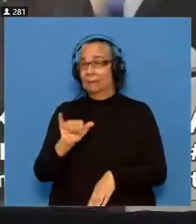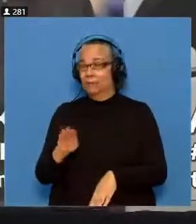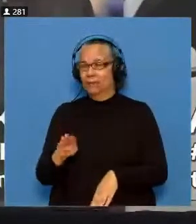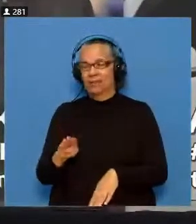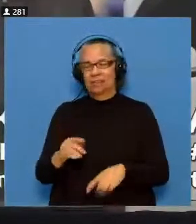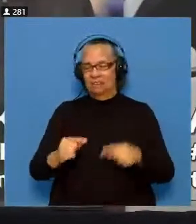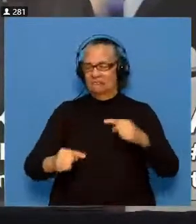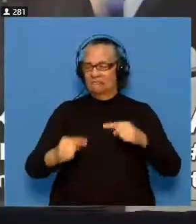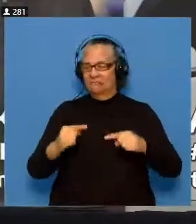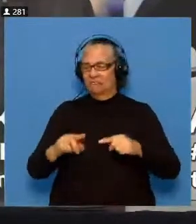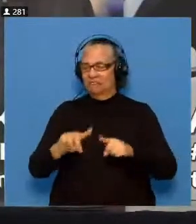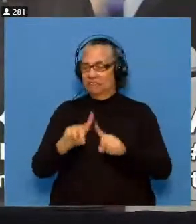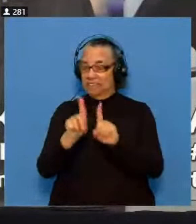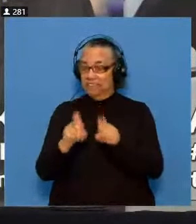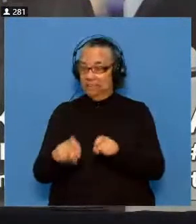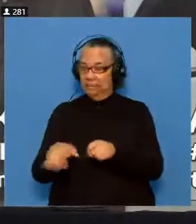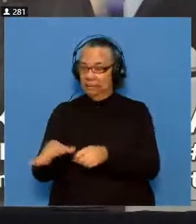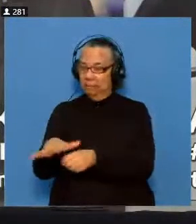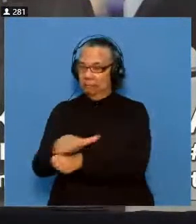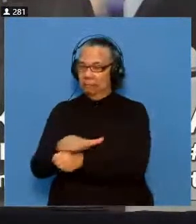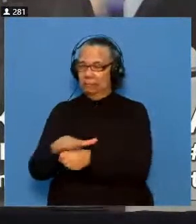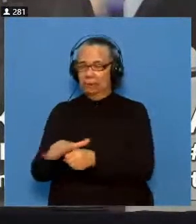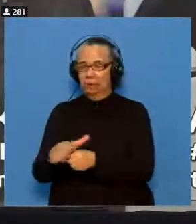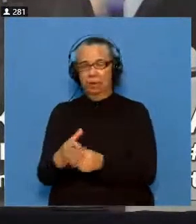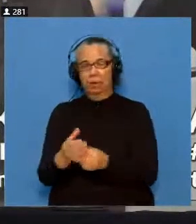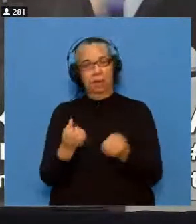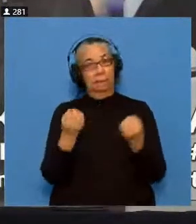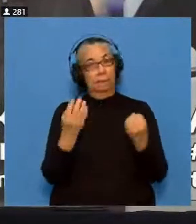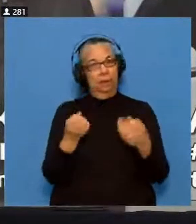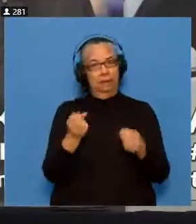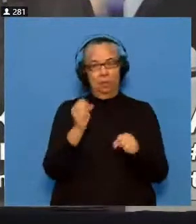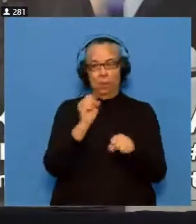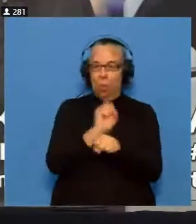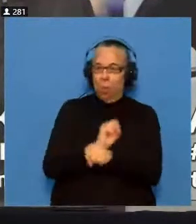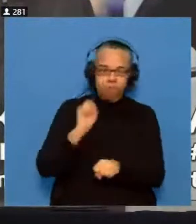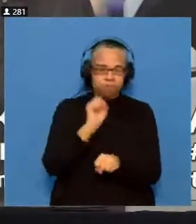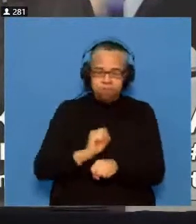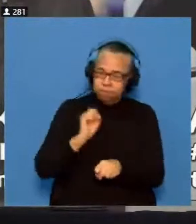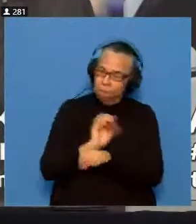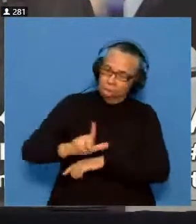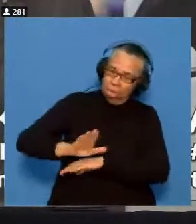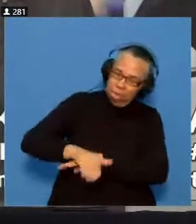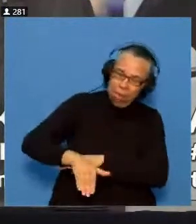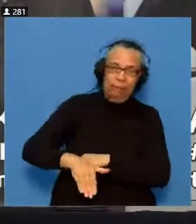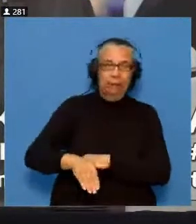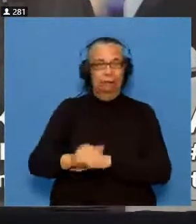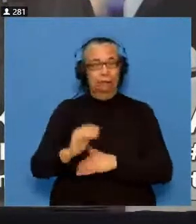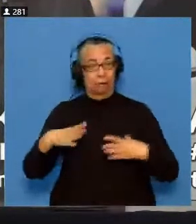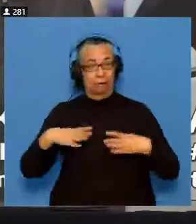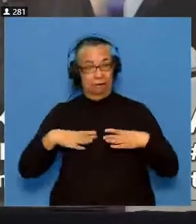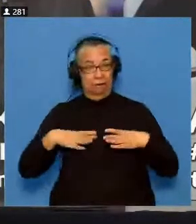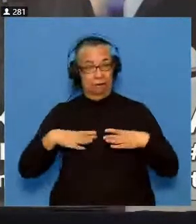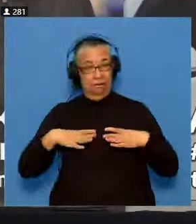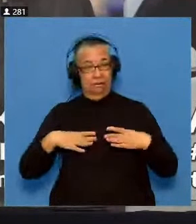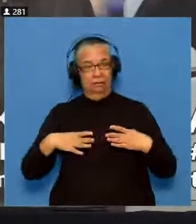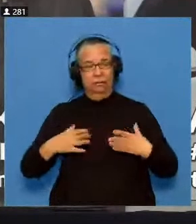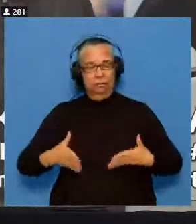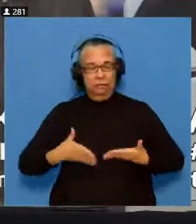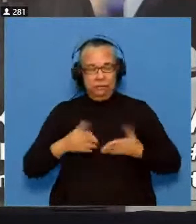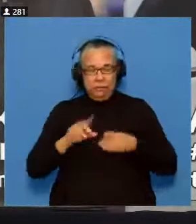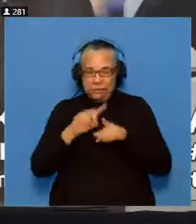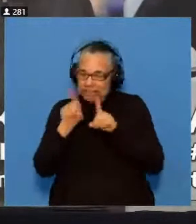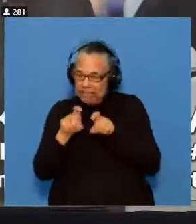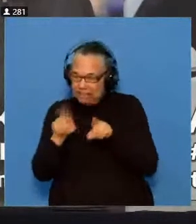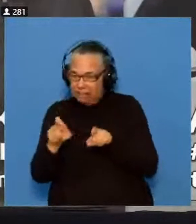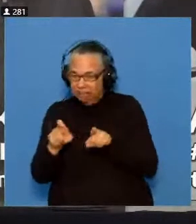Many had to work late hours over the holiday to conduct tests and send out results so that others may be able to enjoy their Christmas with